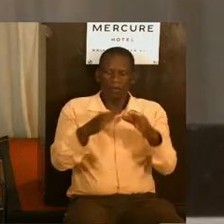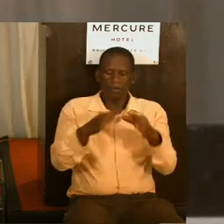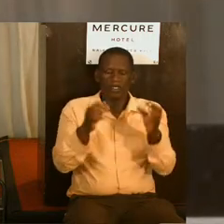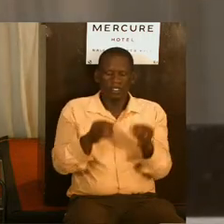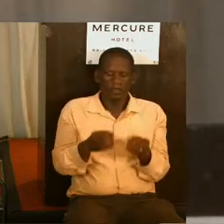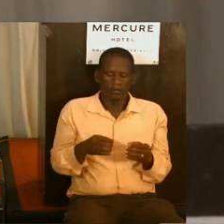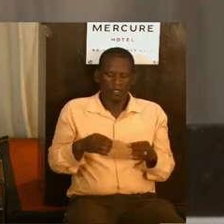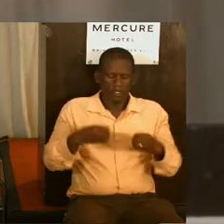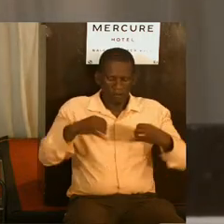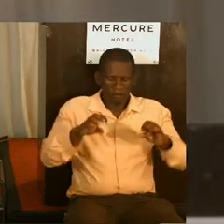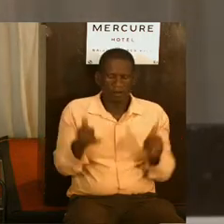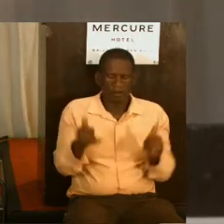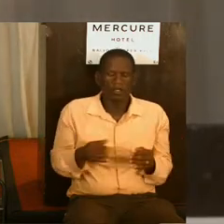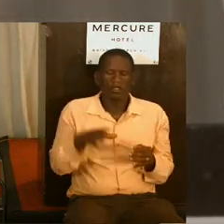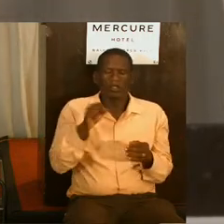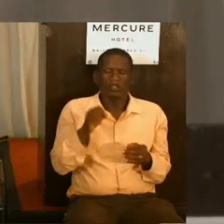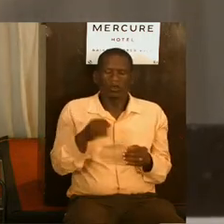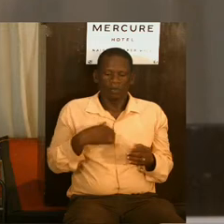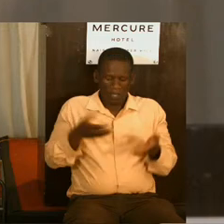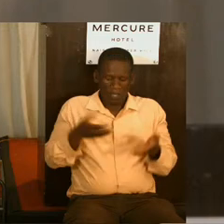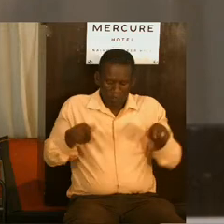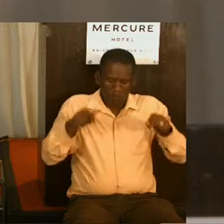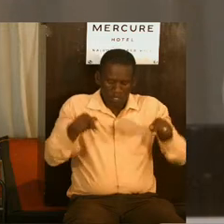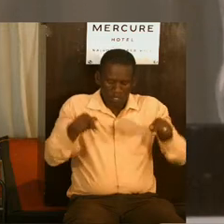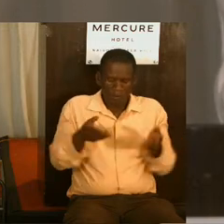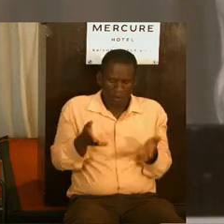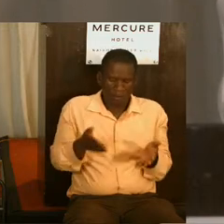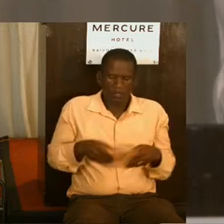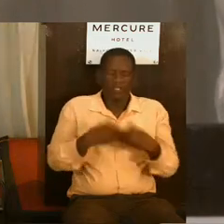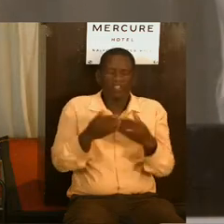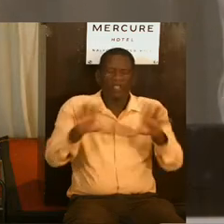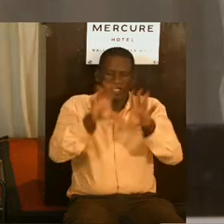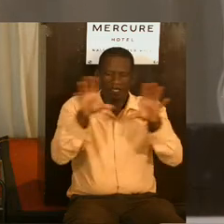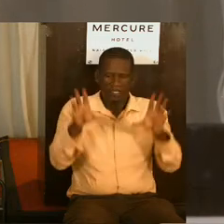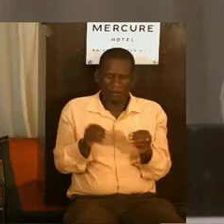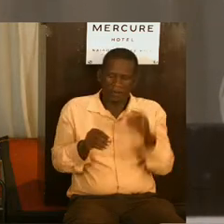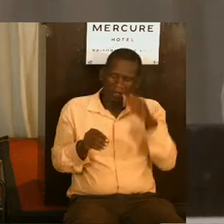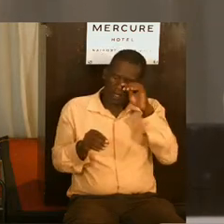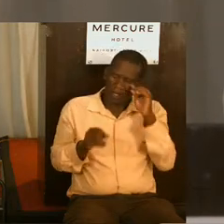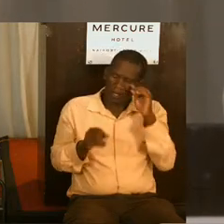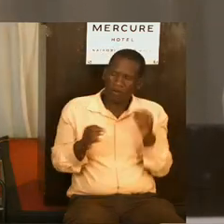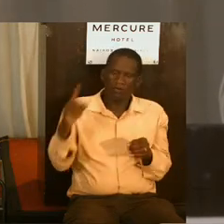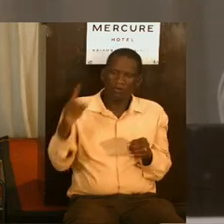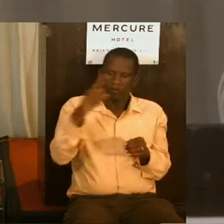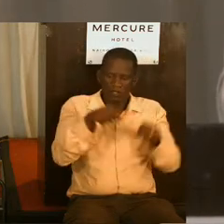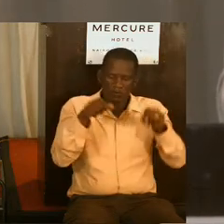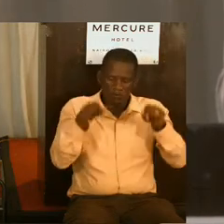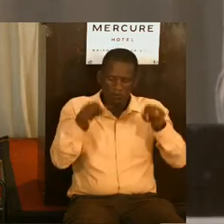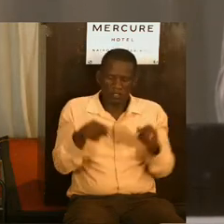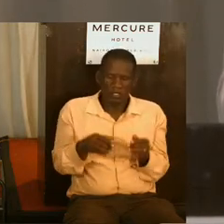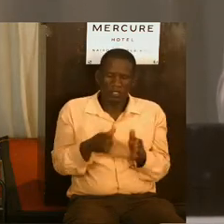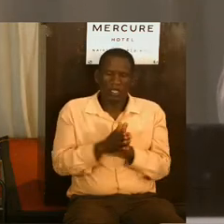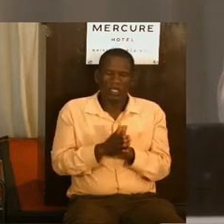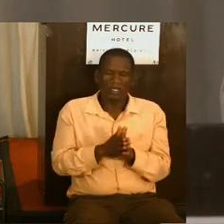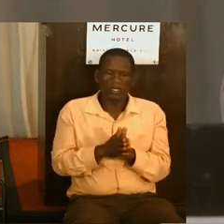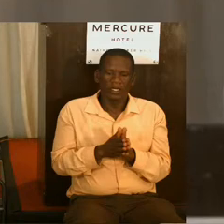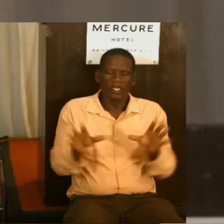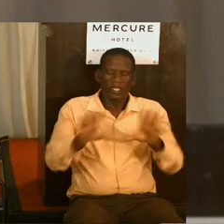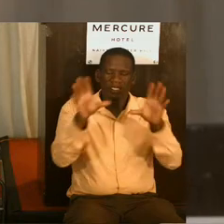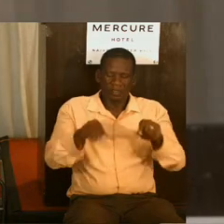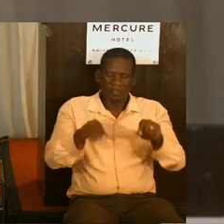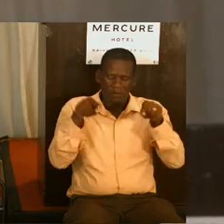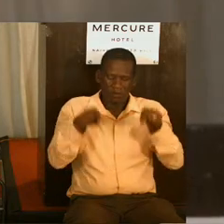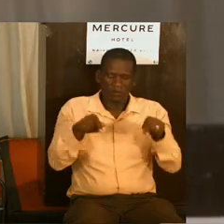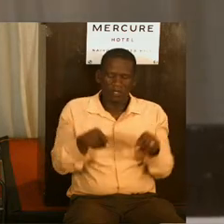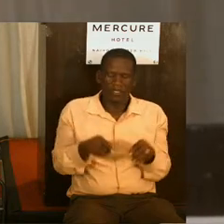been taken across so I'm here today to give you a summary of the day and the summary